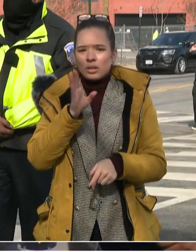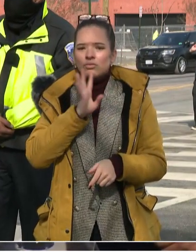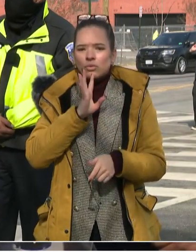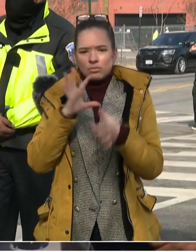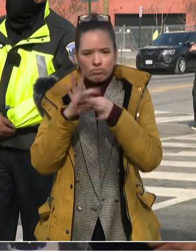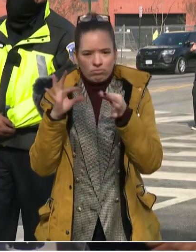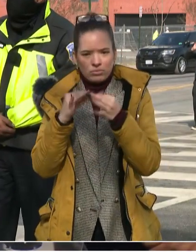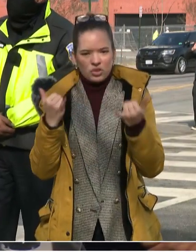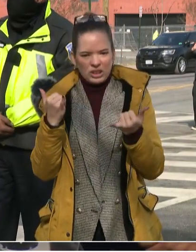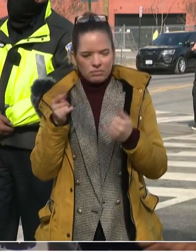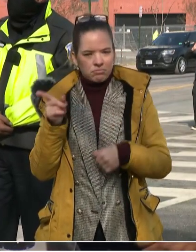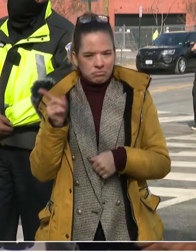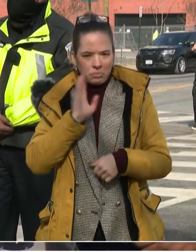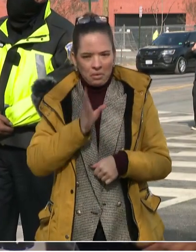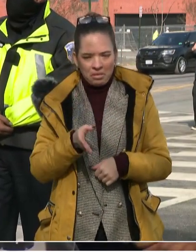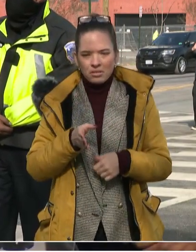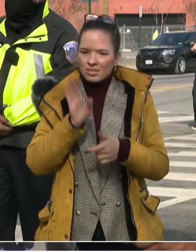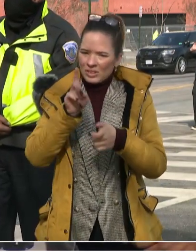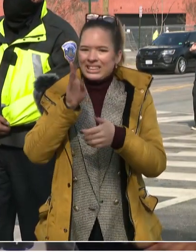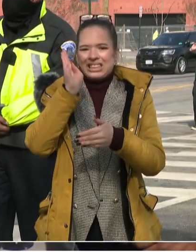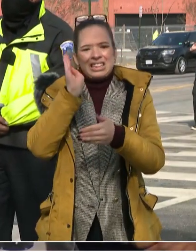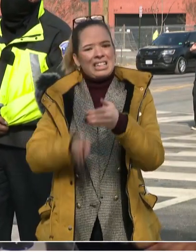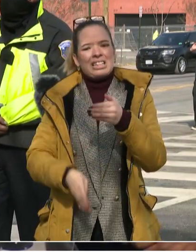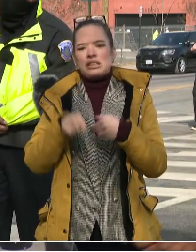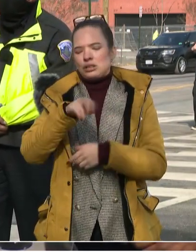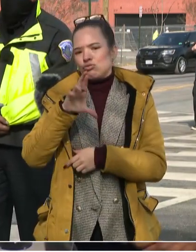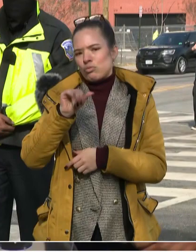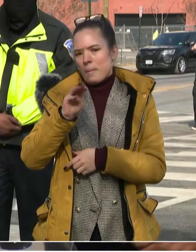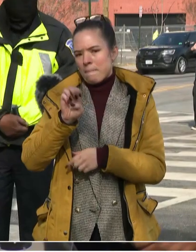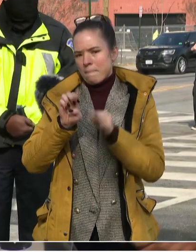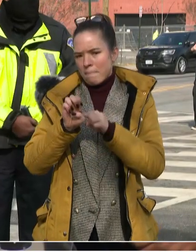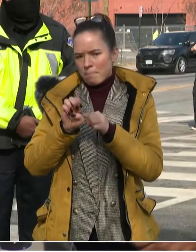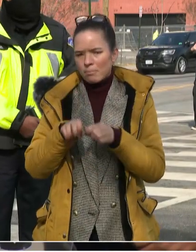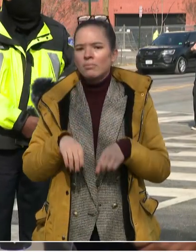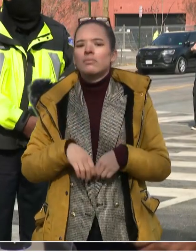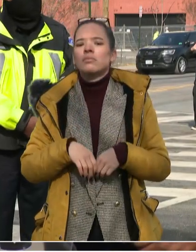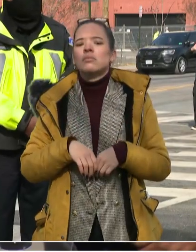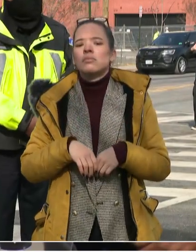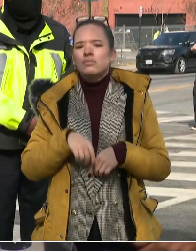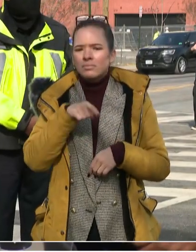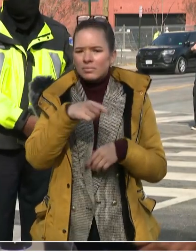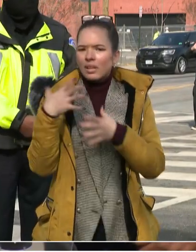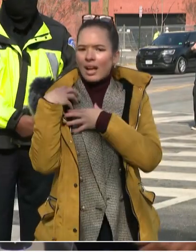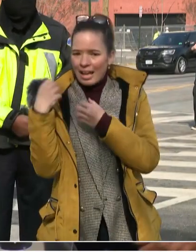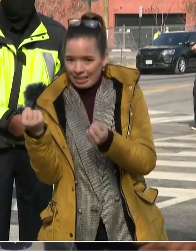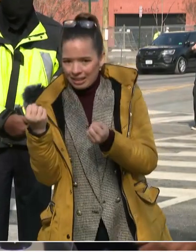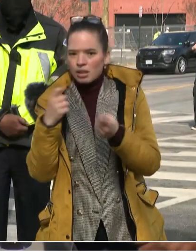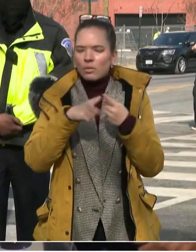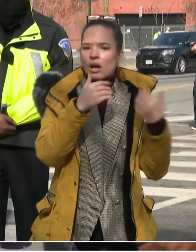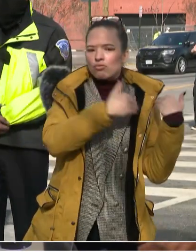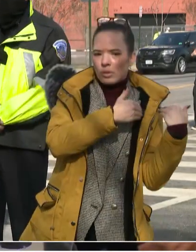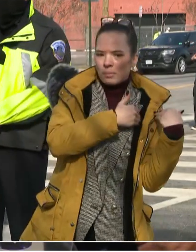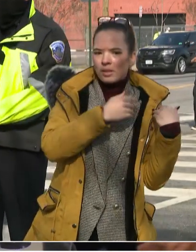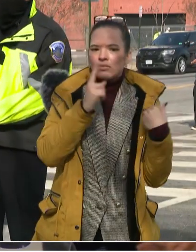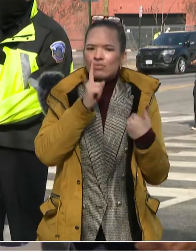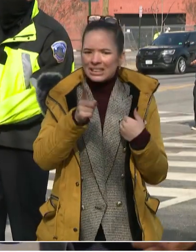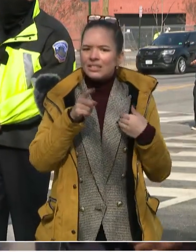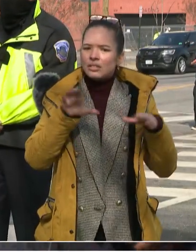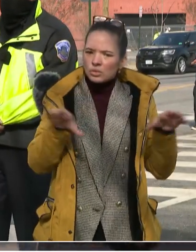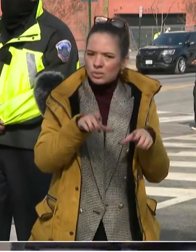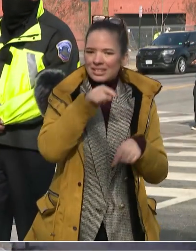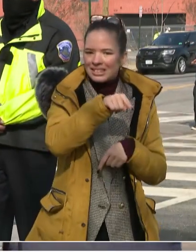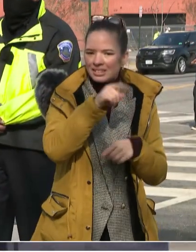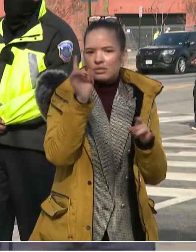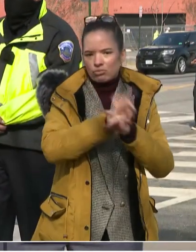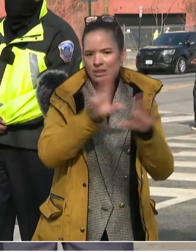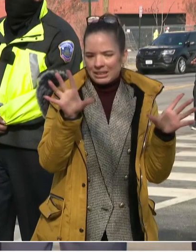has to end. And again, we must heal and hold accountable the young people who are committing these acts of violence. Thank you so